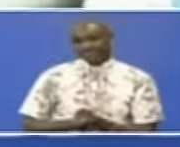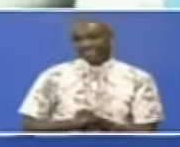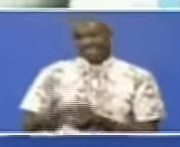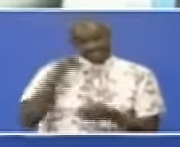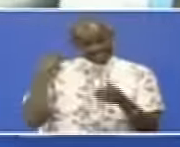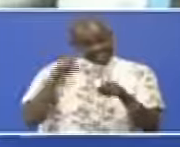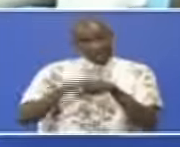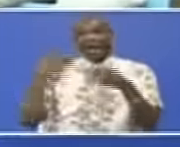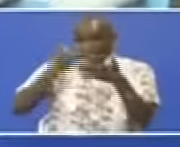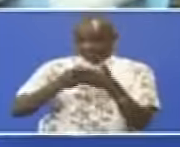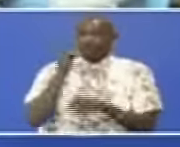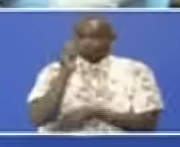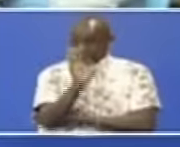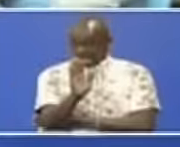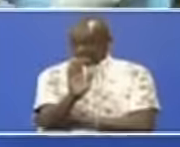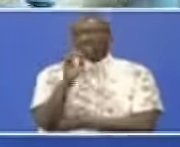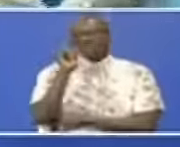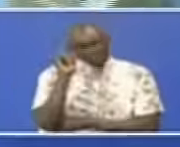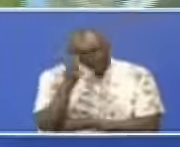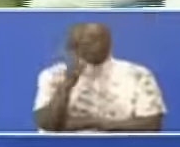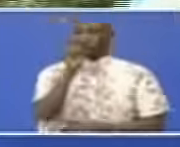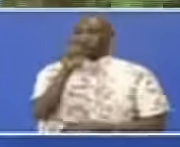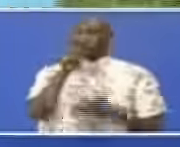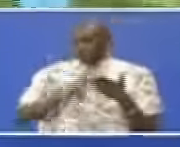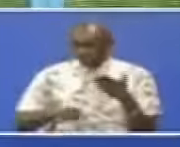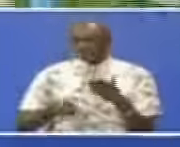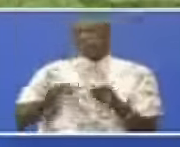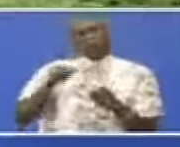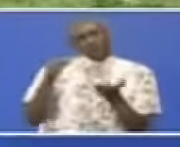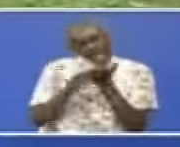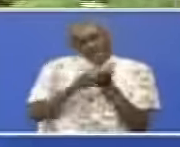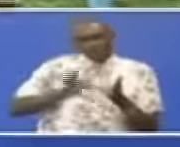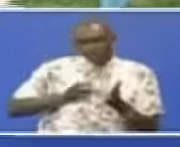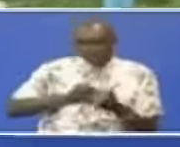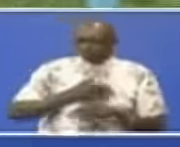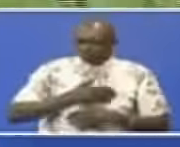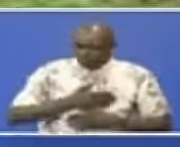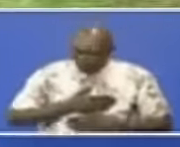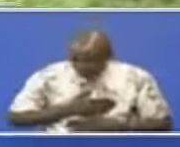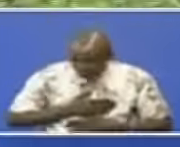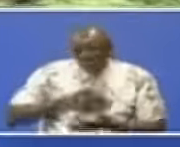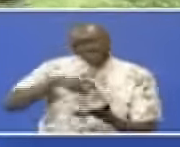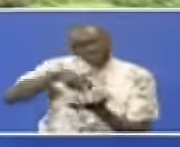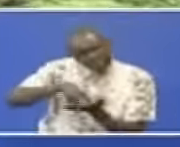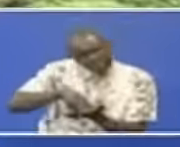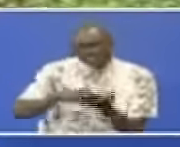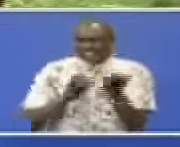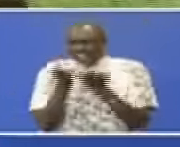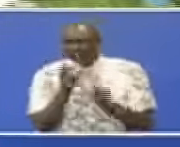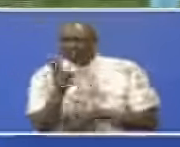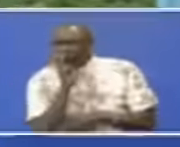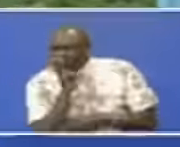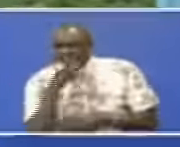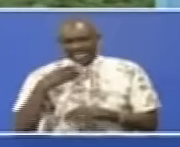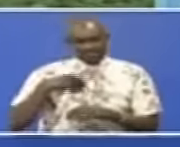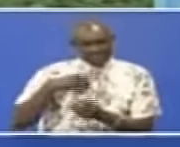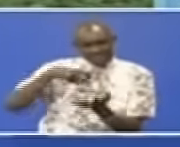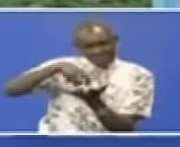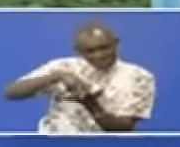On arrival in his home, the first new experience of the Ugandan woman's hospitality hits us when Abdul's wife serves us water on her